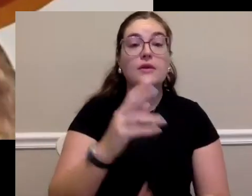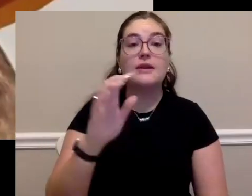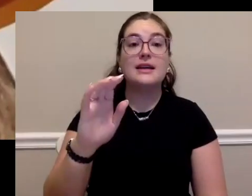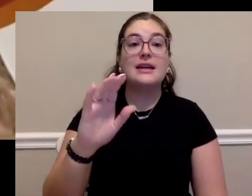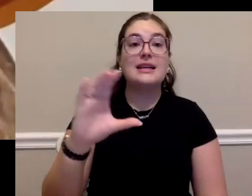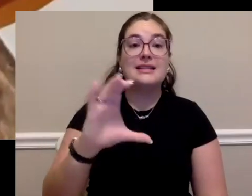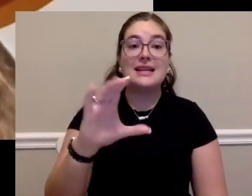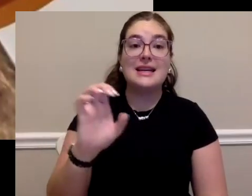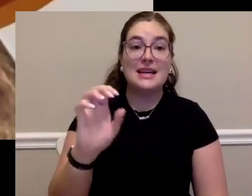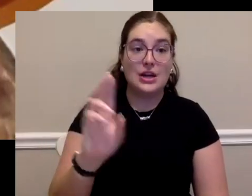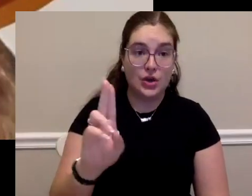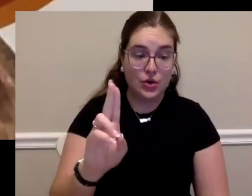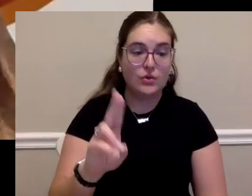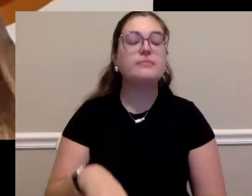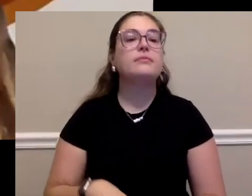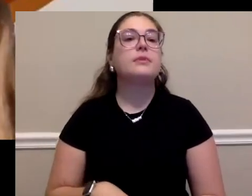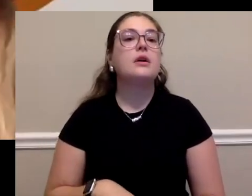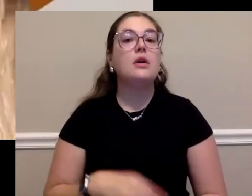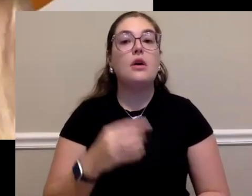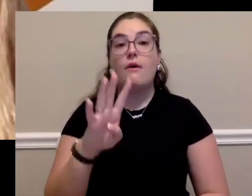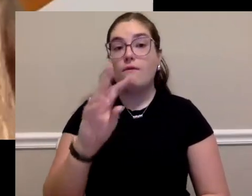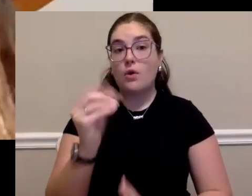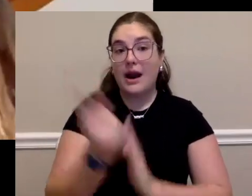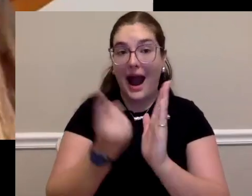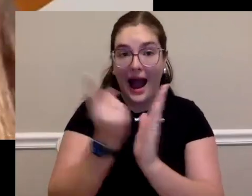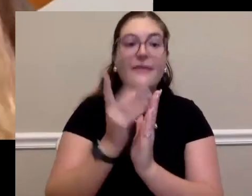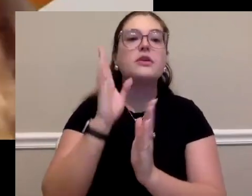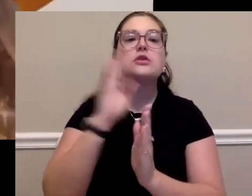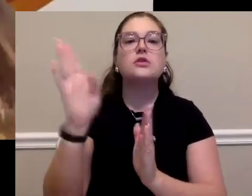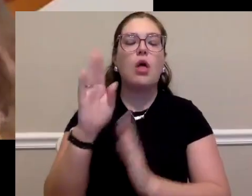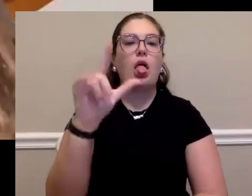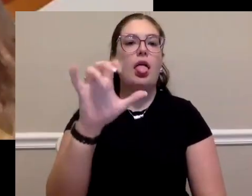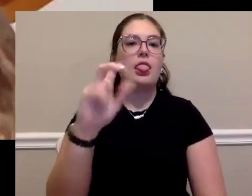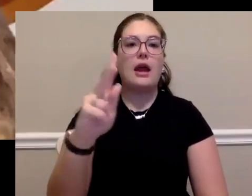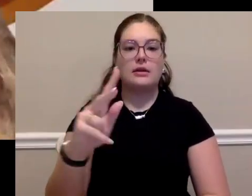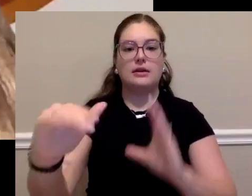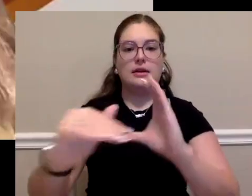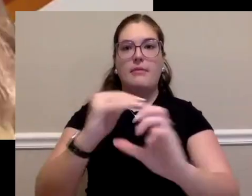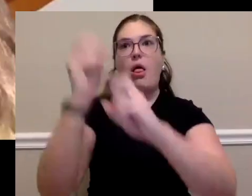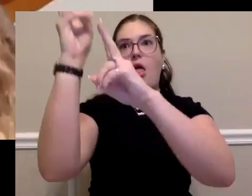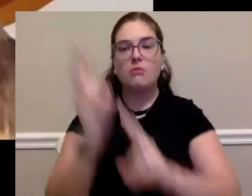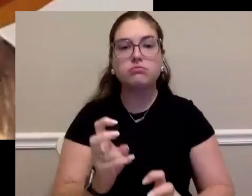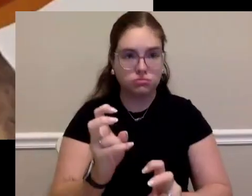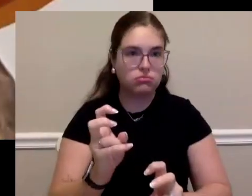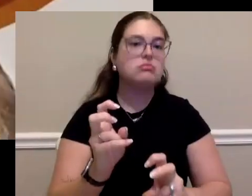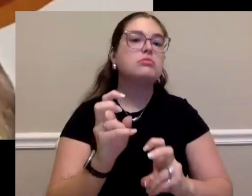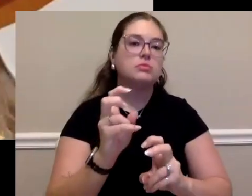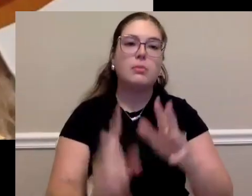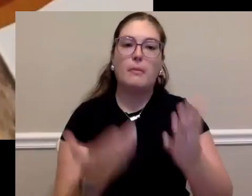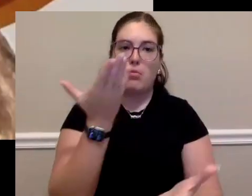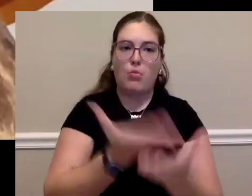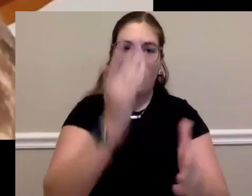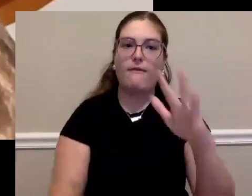48 hours, you will receive an email with a link to download your certificate of attendance.